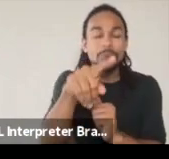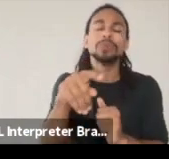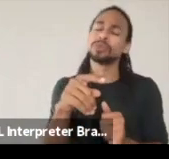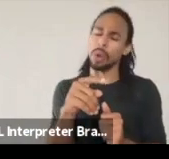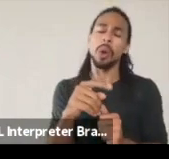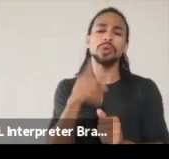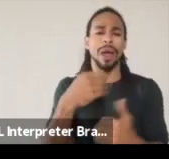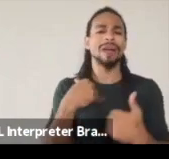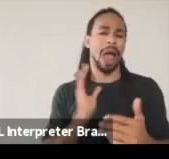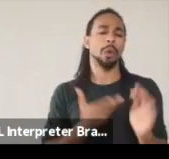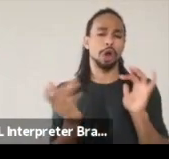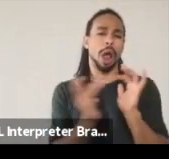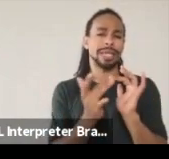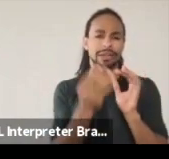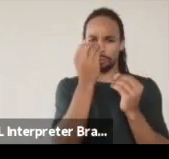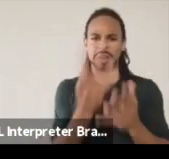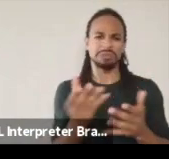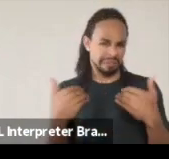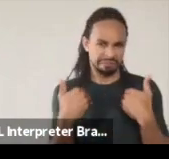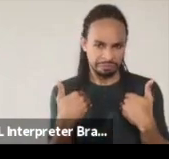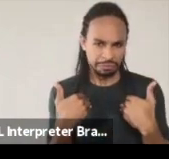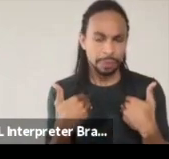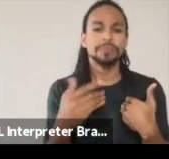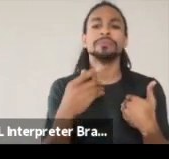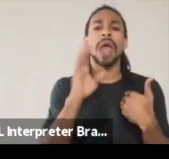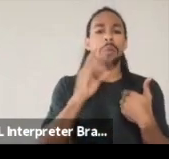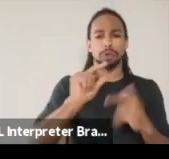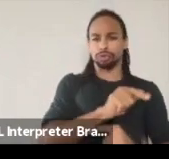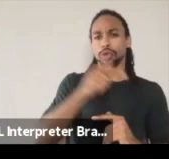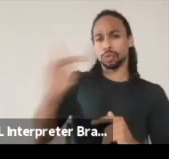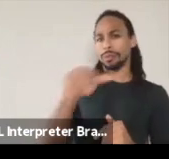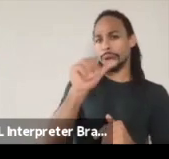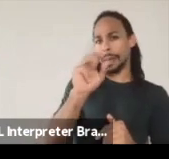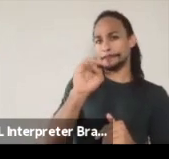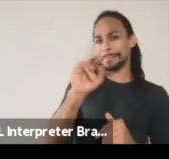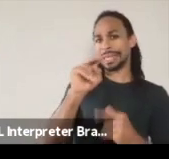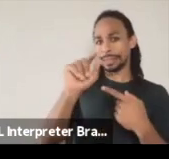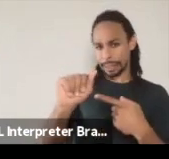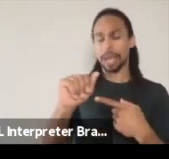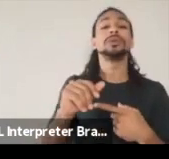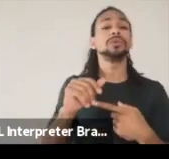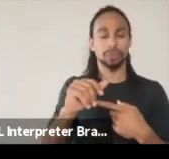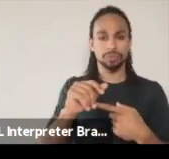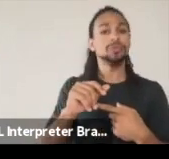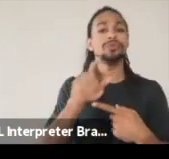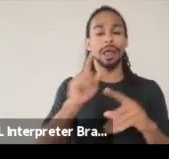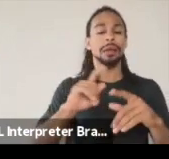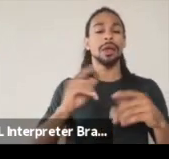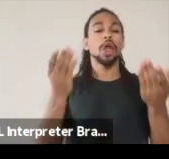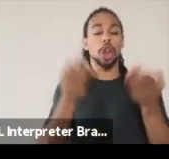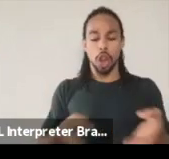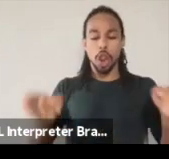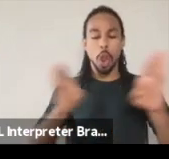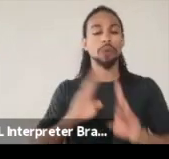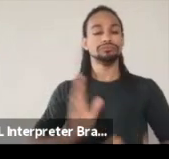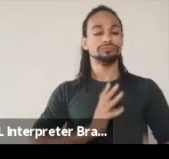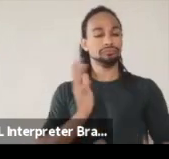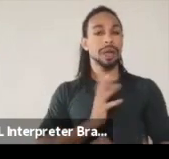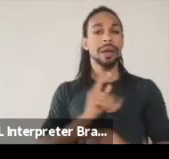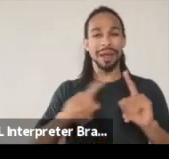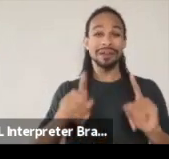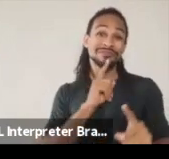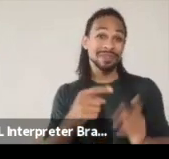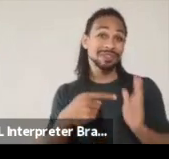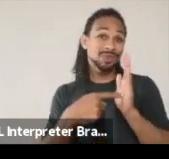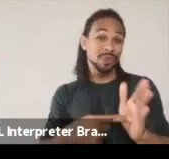stuff. I will turn it back over to Amita to kind of close us out of this space, but just want to have a moment, another moment of gratitude to all of